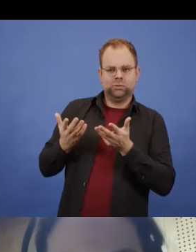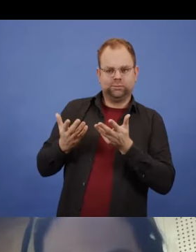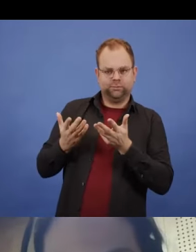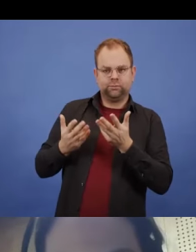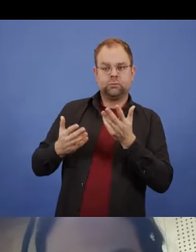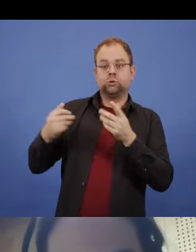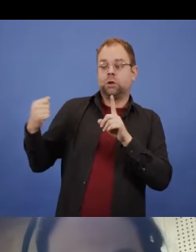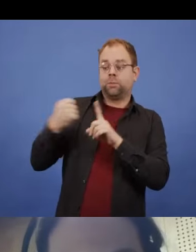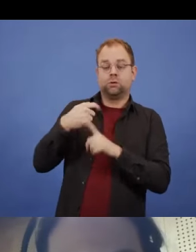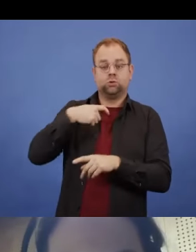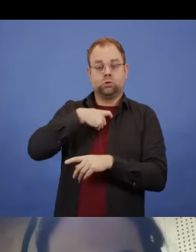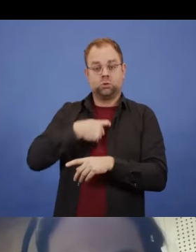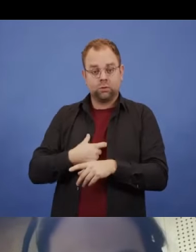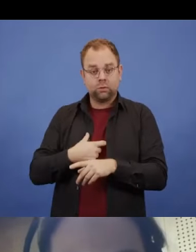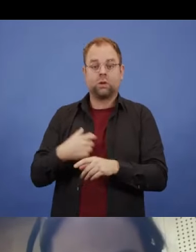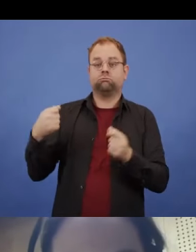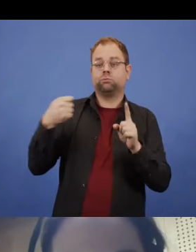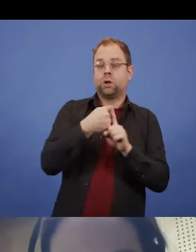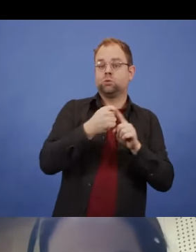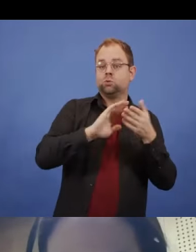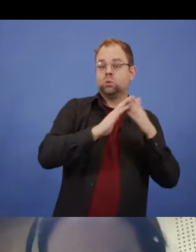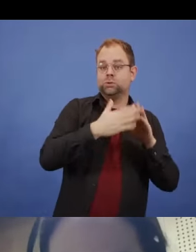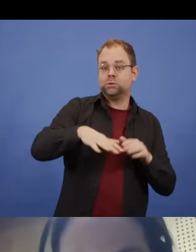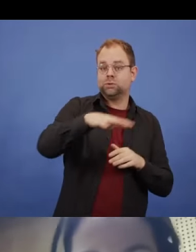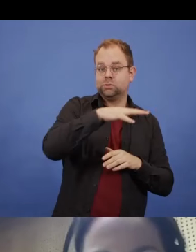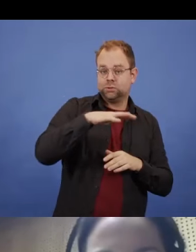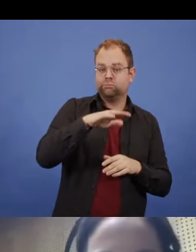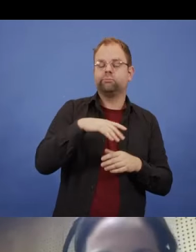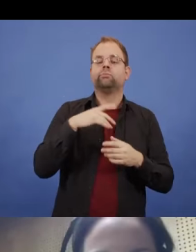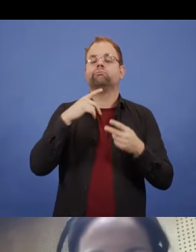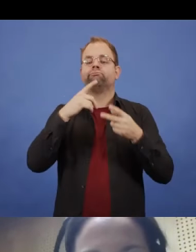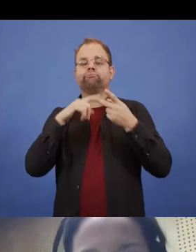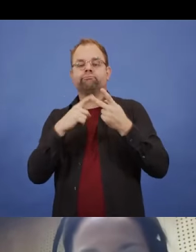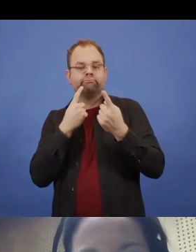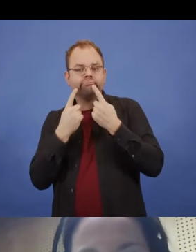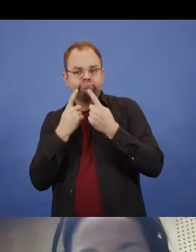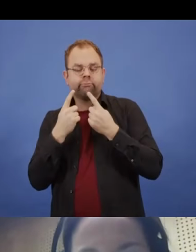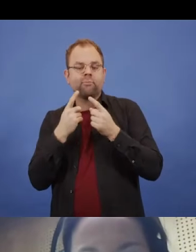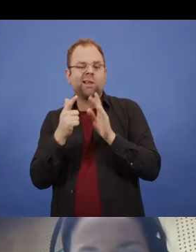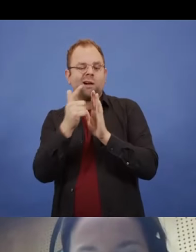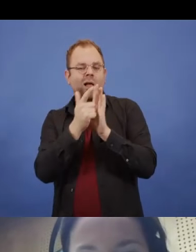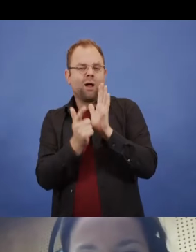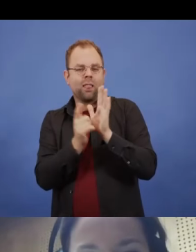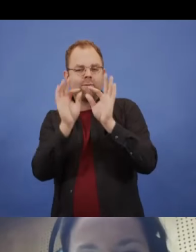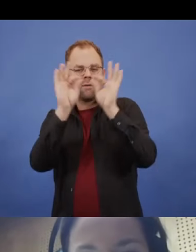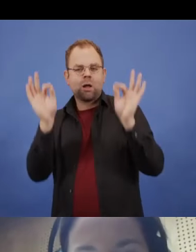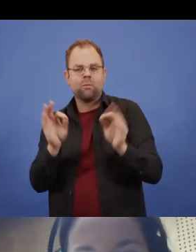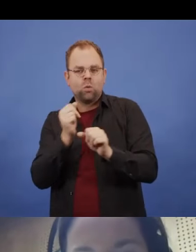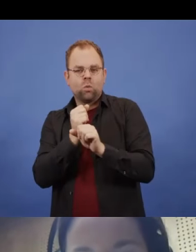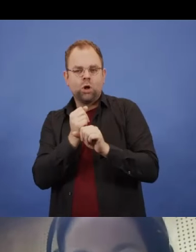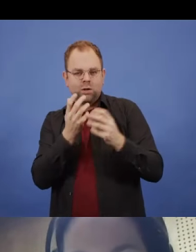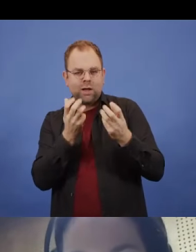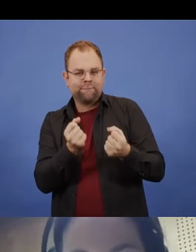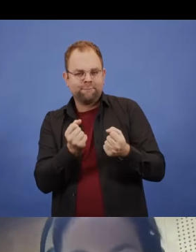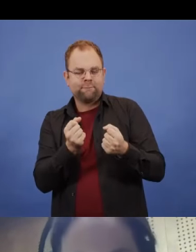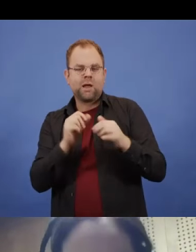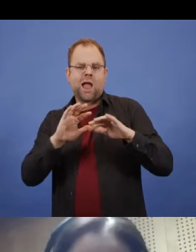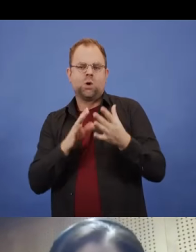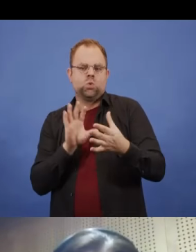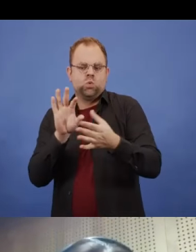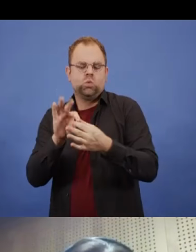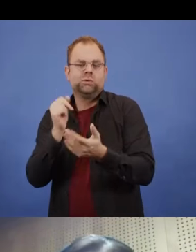quick overview of the major situations of statelessness. We go to the next slide. Well, let's start